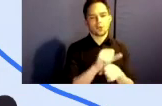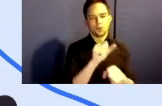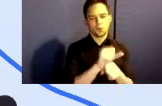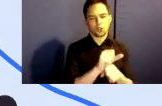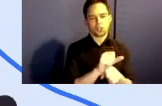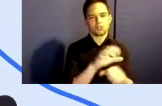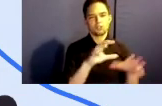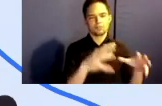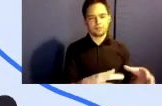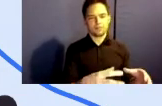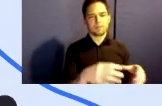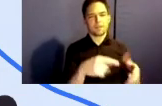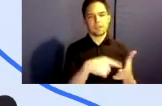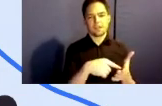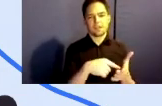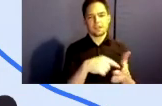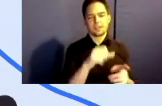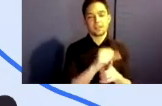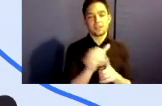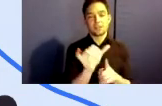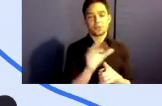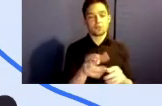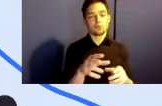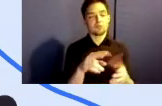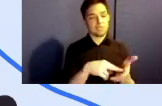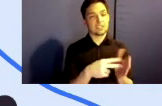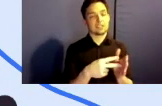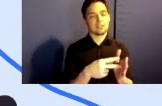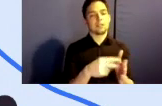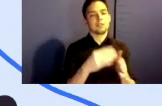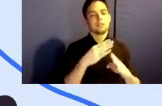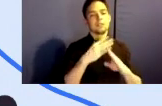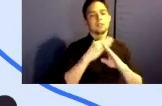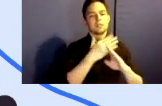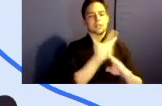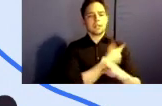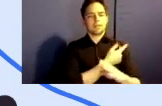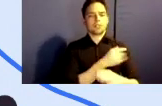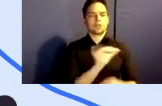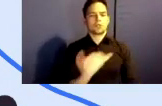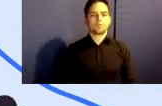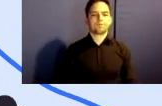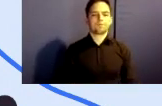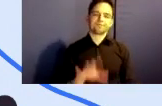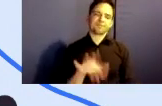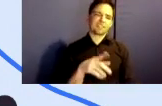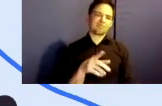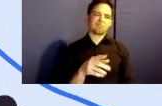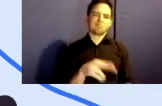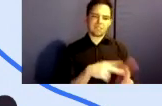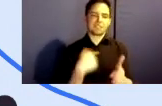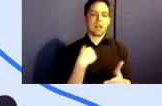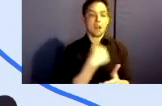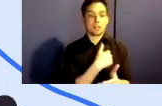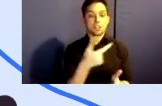WHO, which in this case also include immunization. So it's really also us GBV